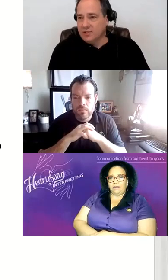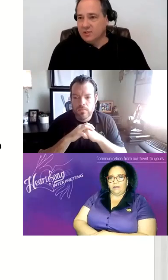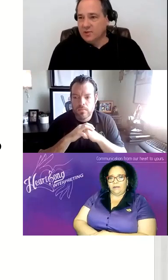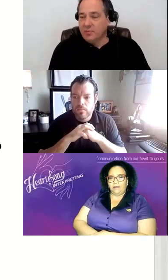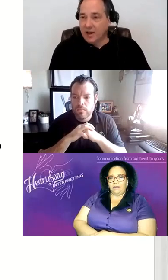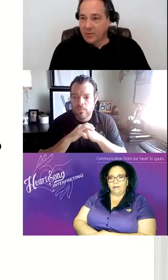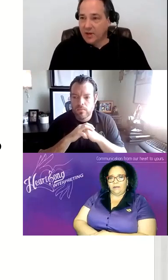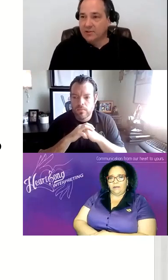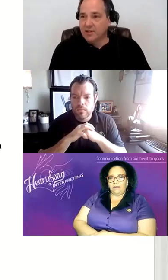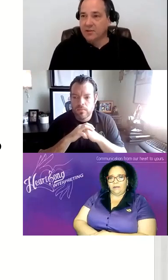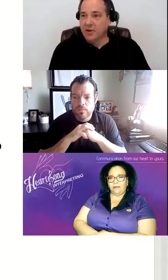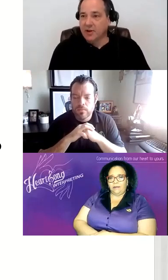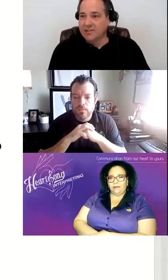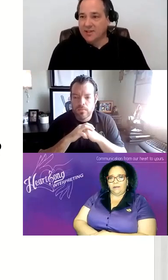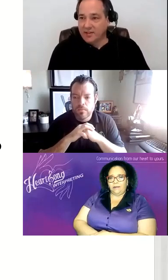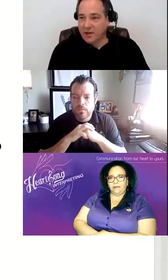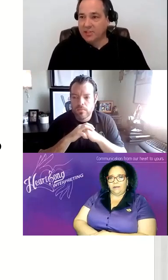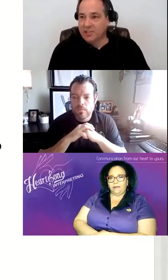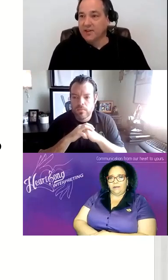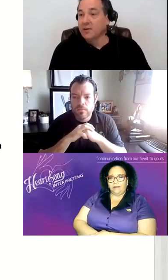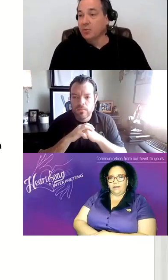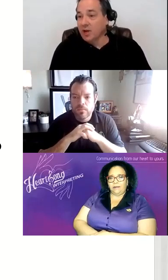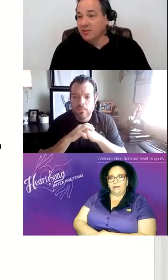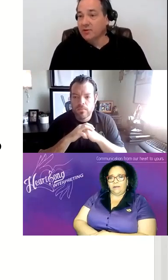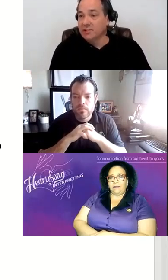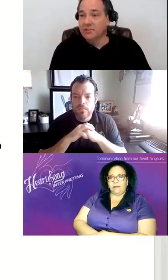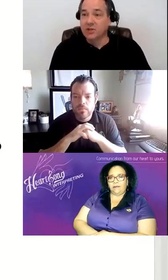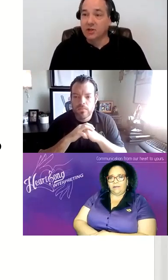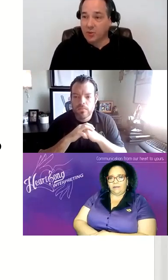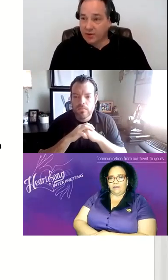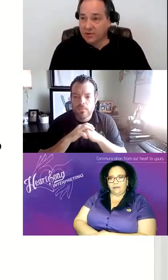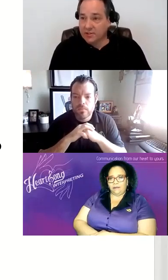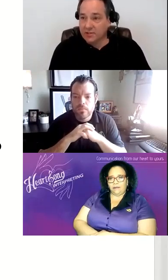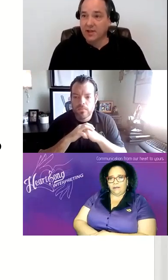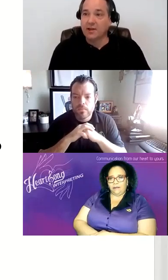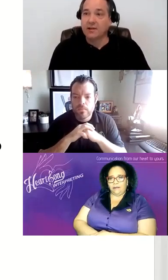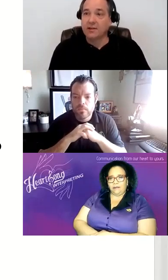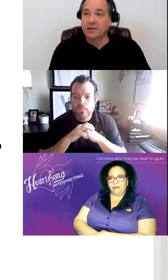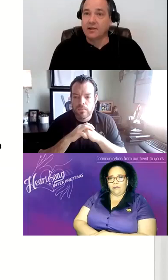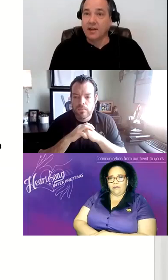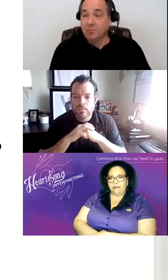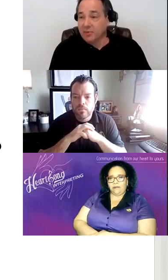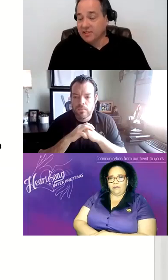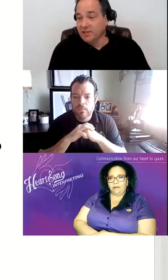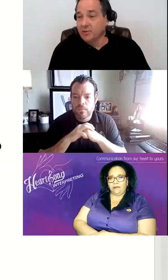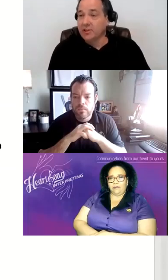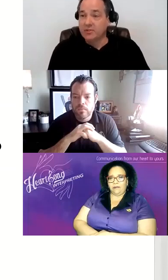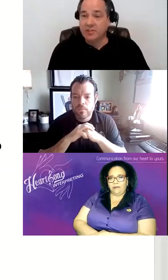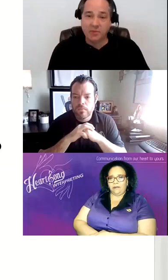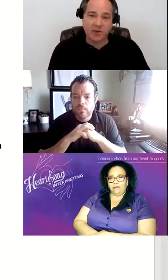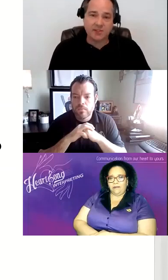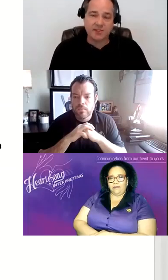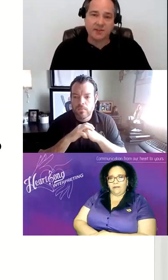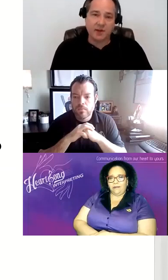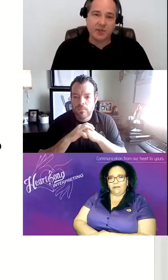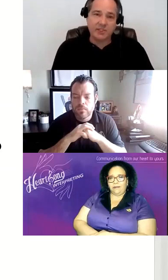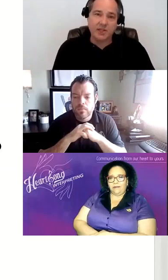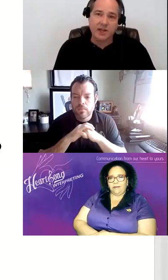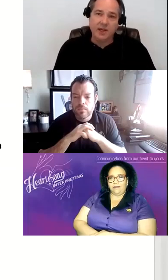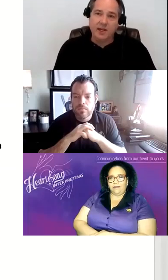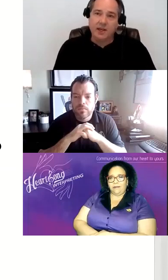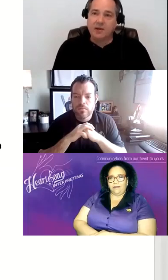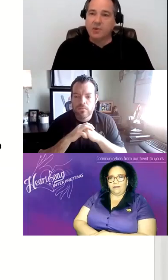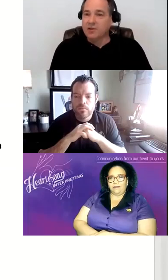college students with a background in American Sign Language to get them ready for different careers, implementing or using American Sign